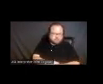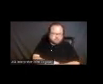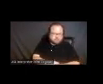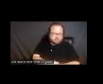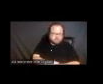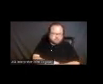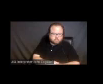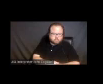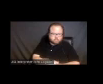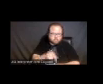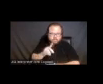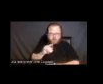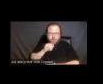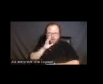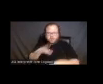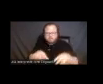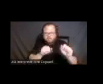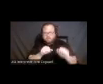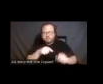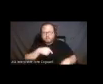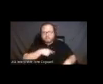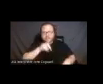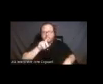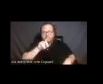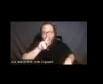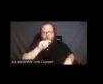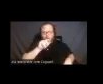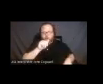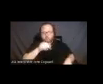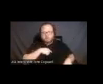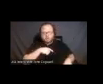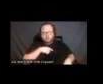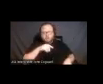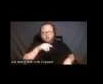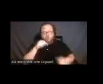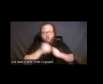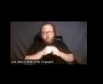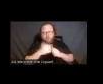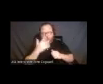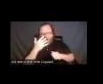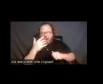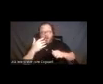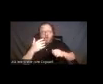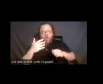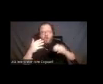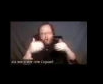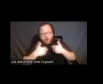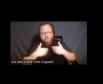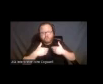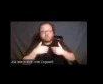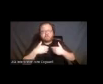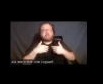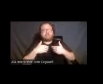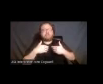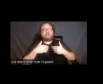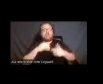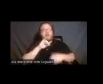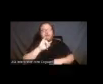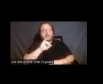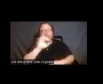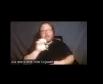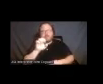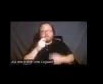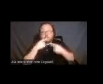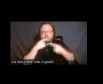I'll jump in here. This is Dakota, and Autism Society Inland Empire has announced their